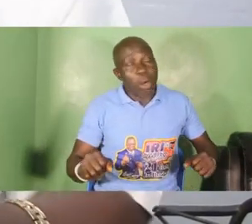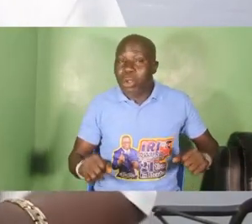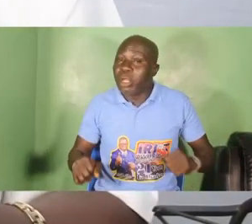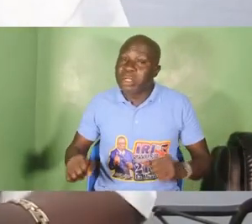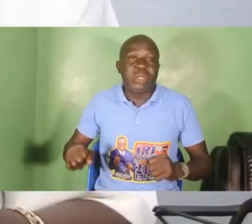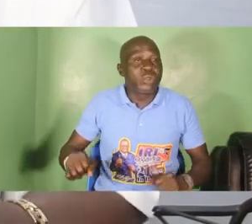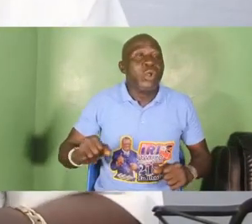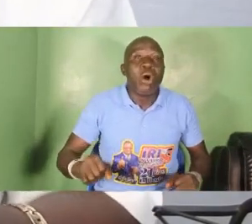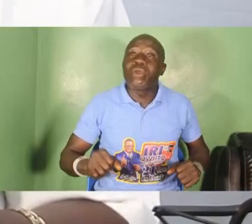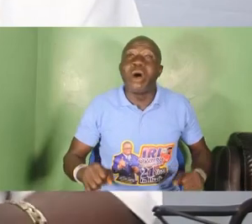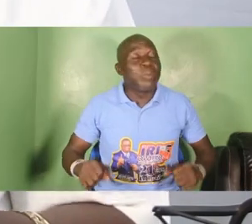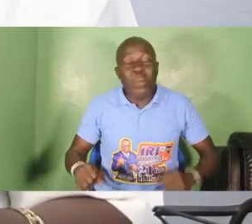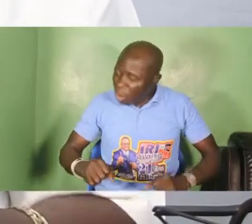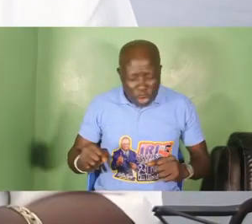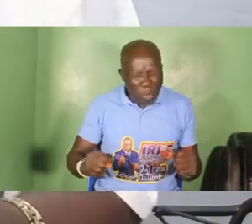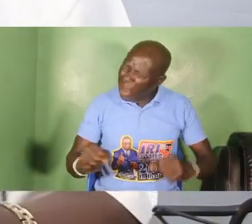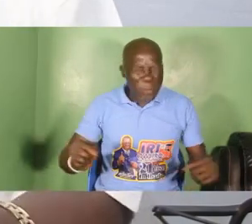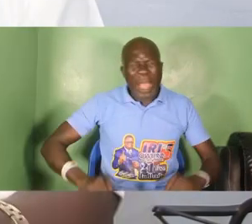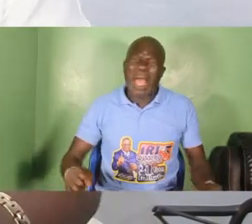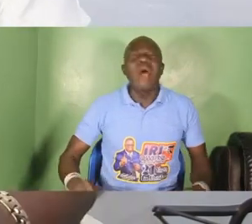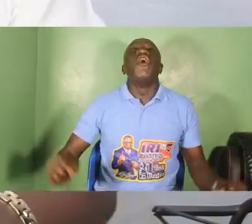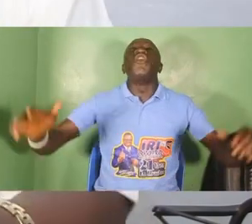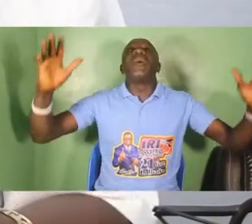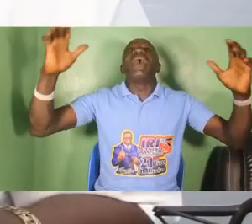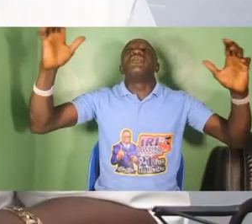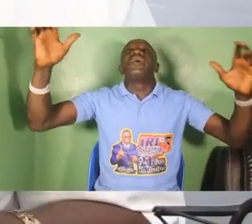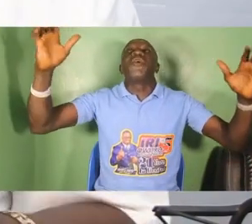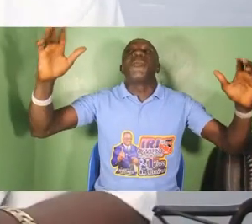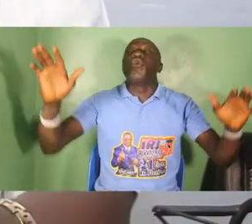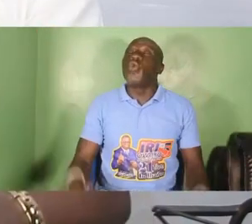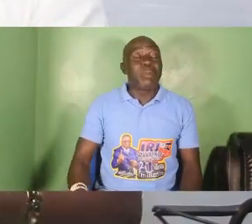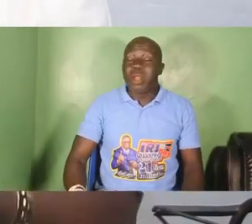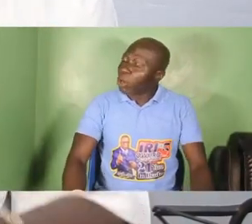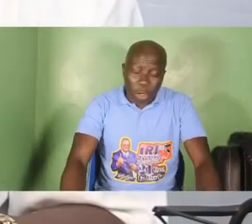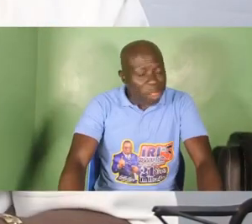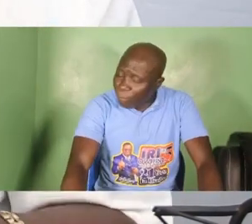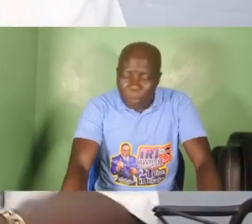Jesus oh my Jesus I need you oh my Jesus you are